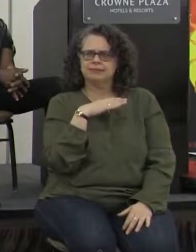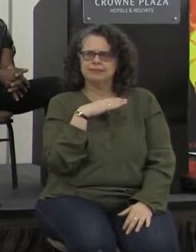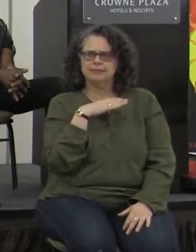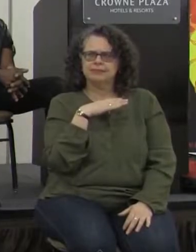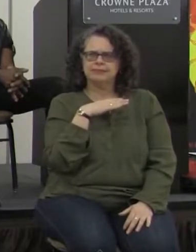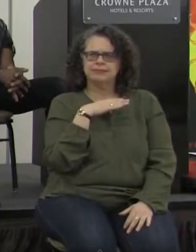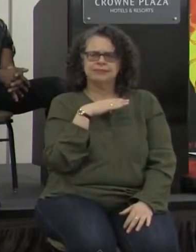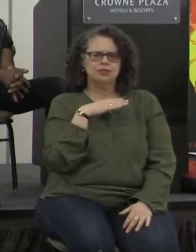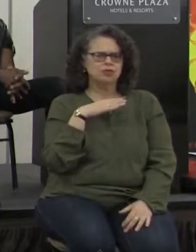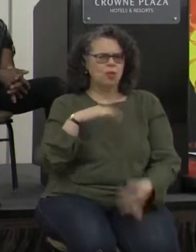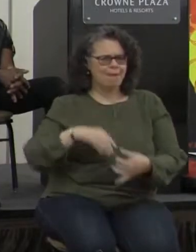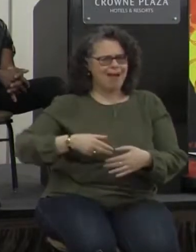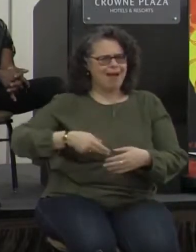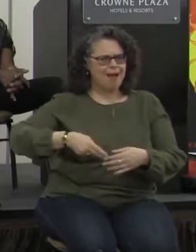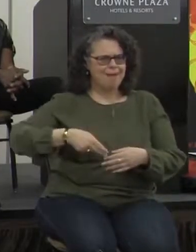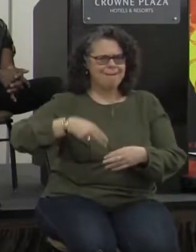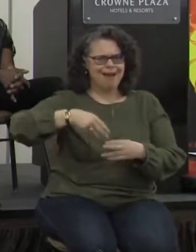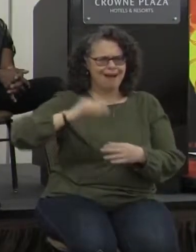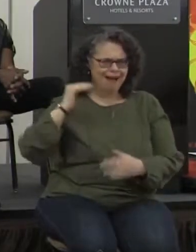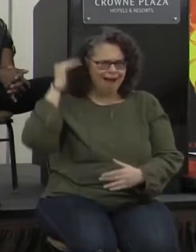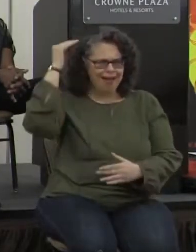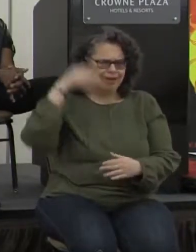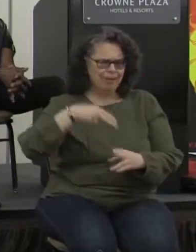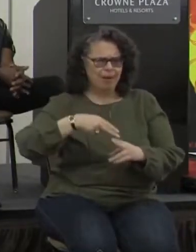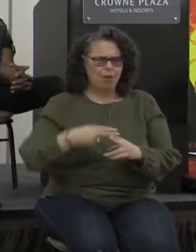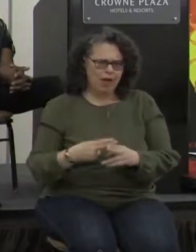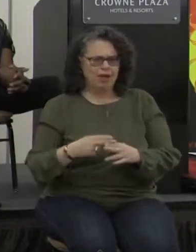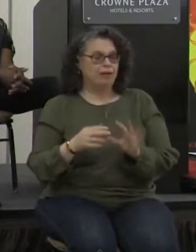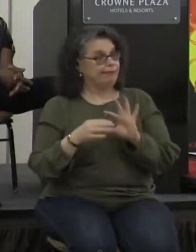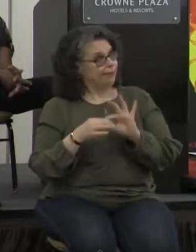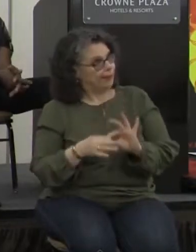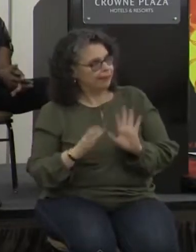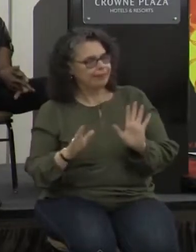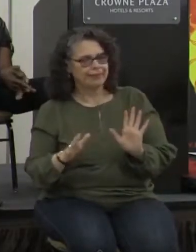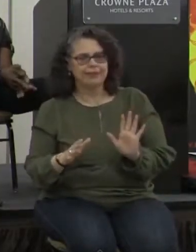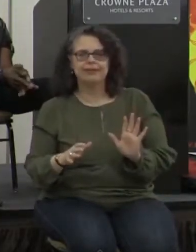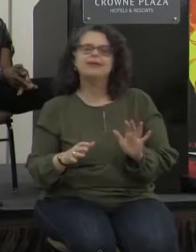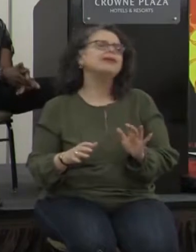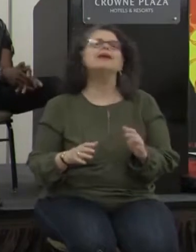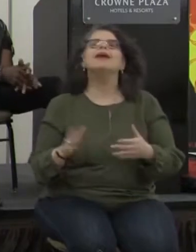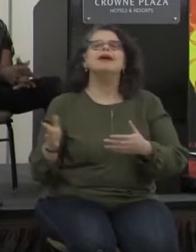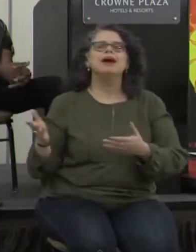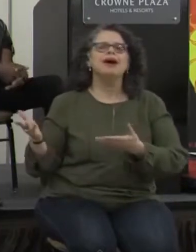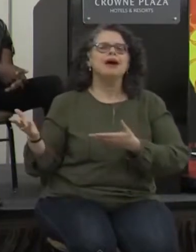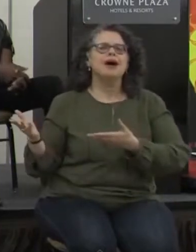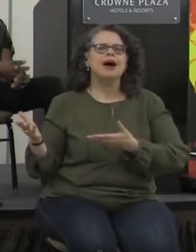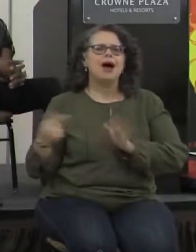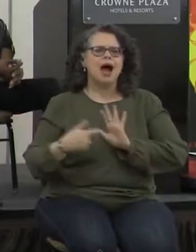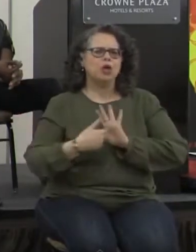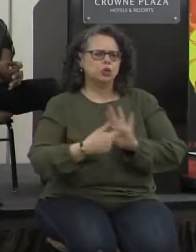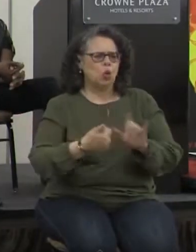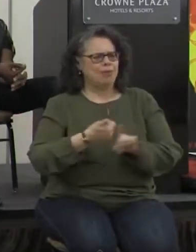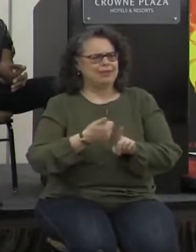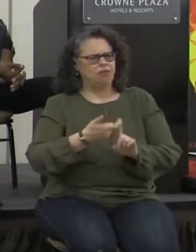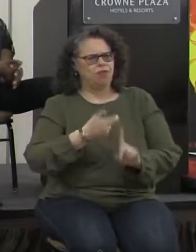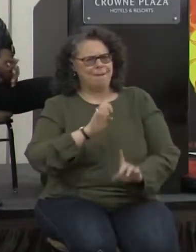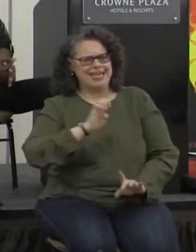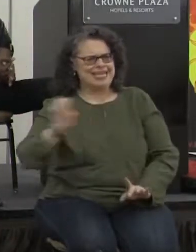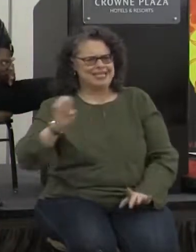so height and weight accordingly. I bring myself to the table as an East